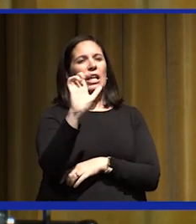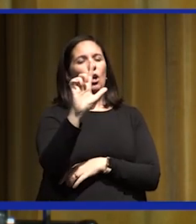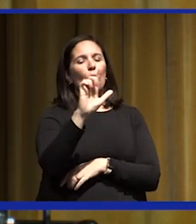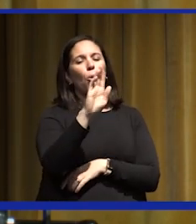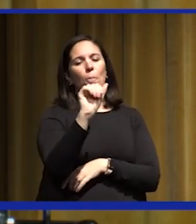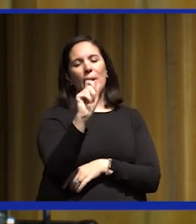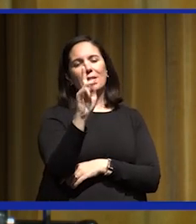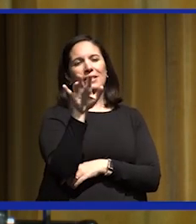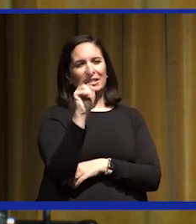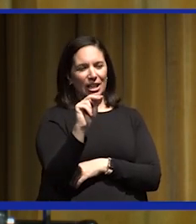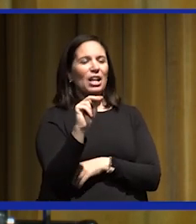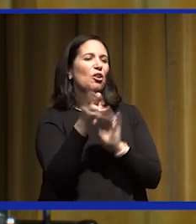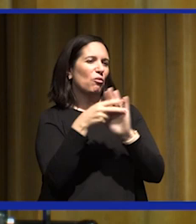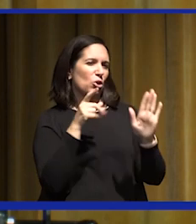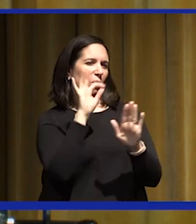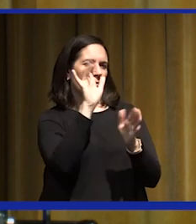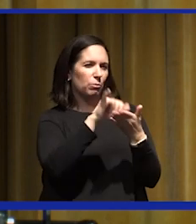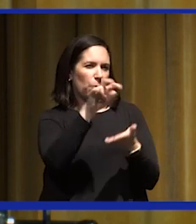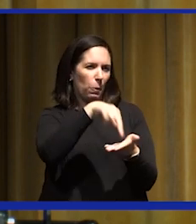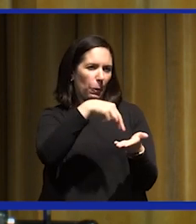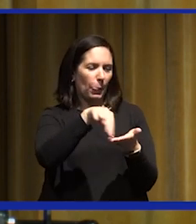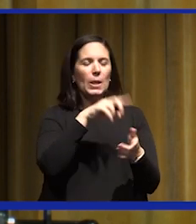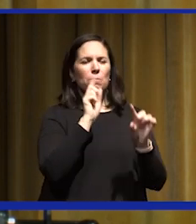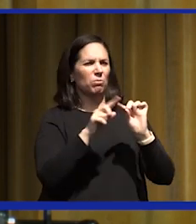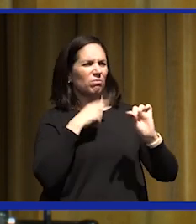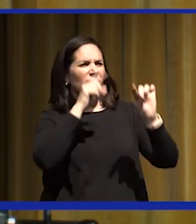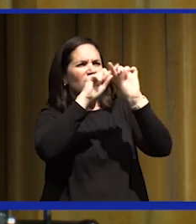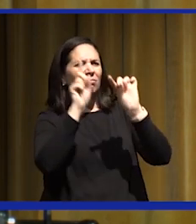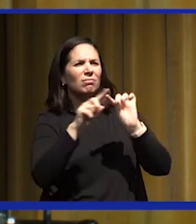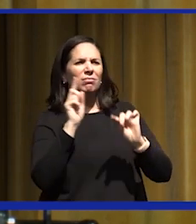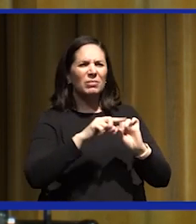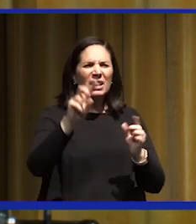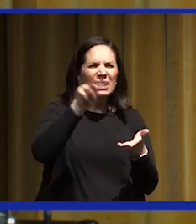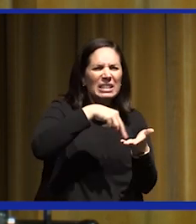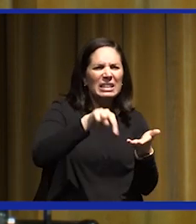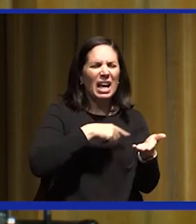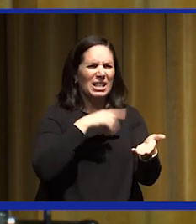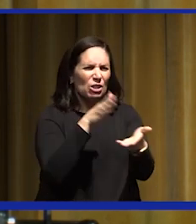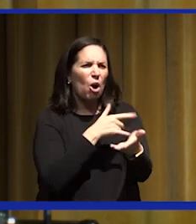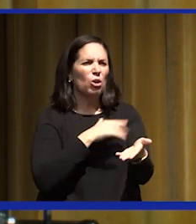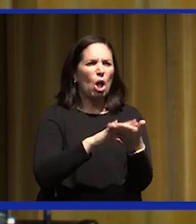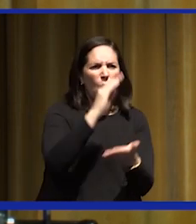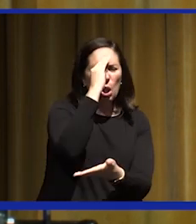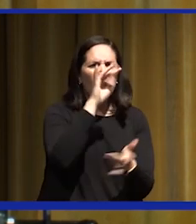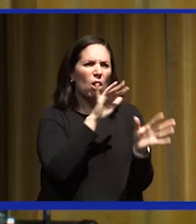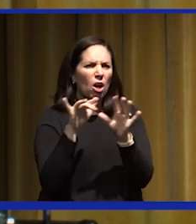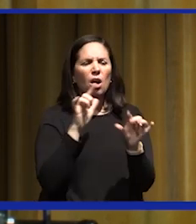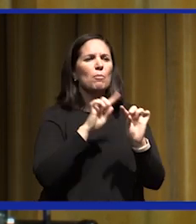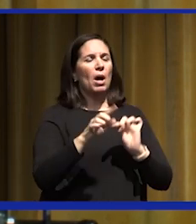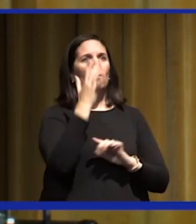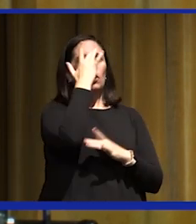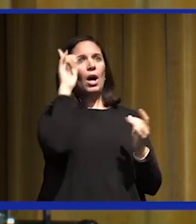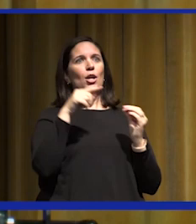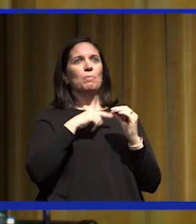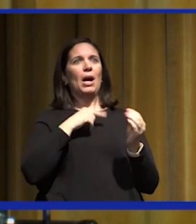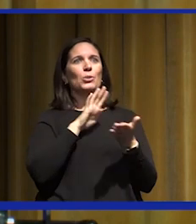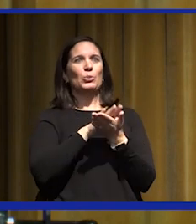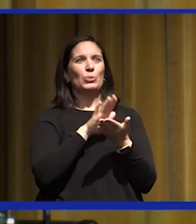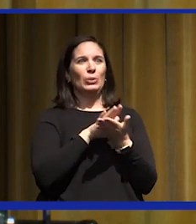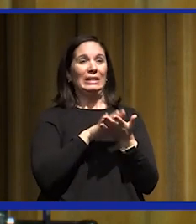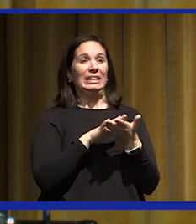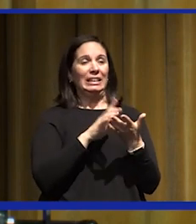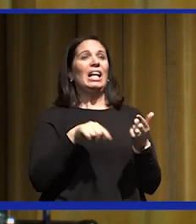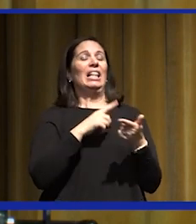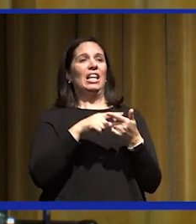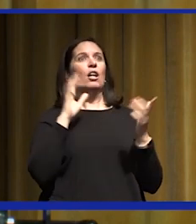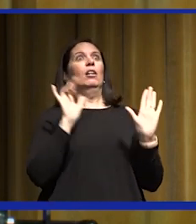have the remix. It was so hard to keep up with so many versions of the same song that we almost forgot about our schoolwork. Eventually, we came to our senses